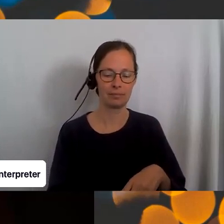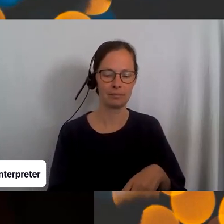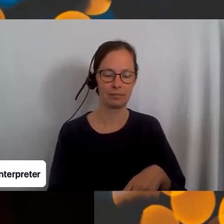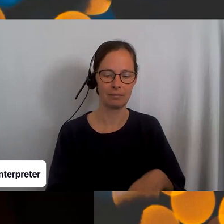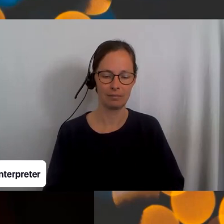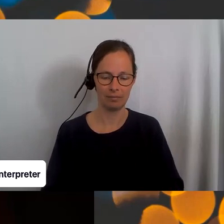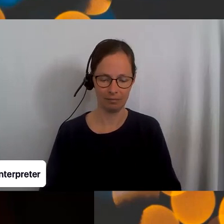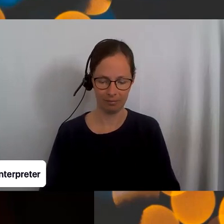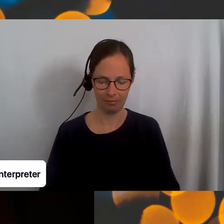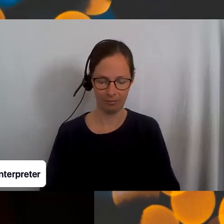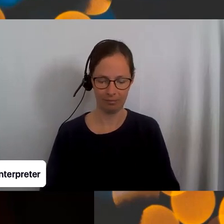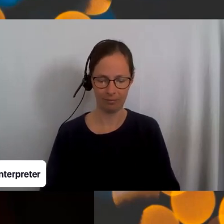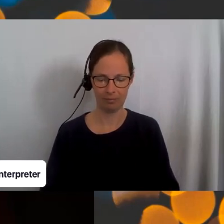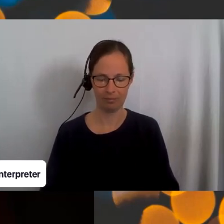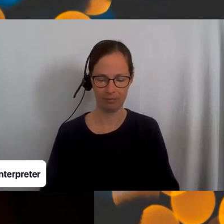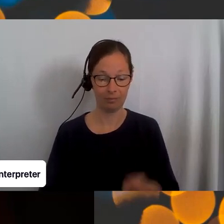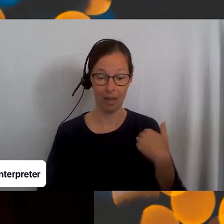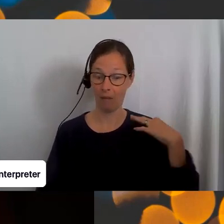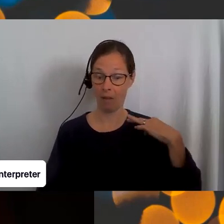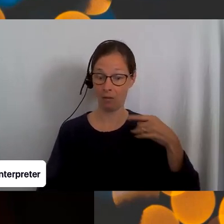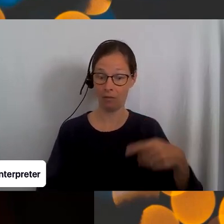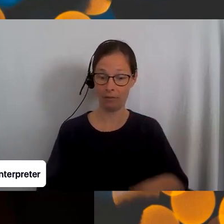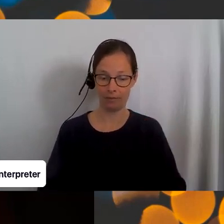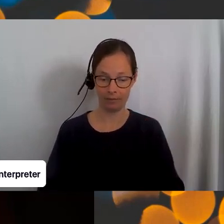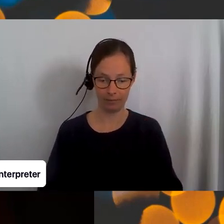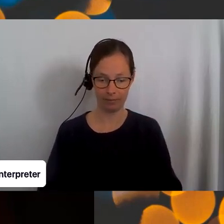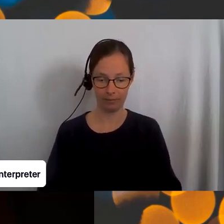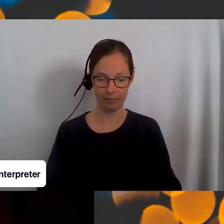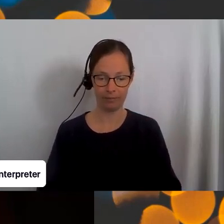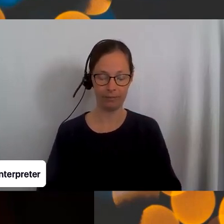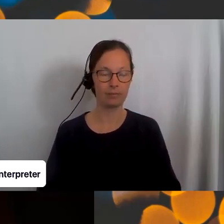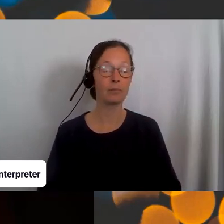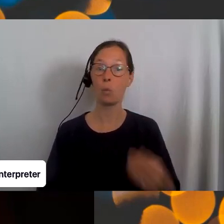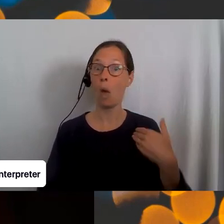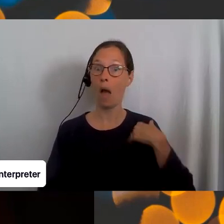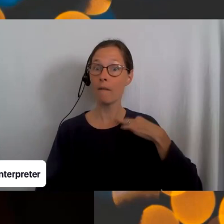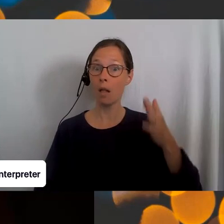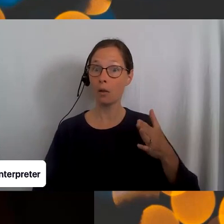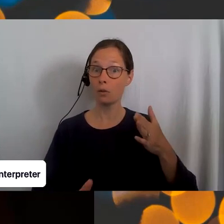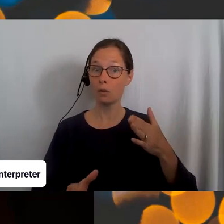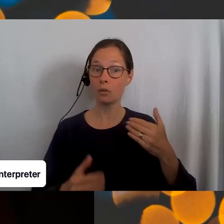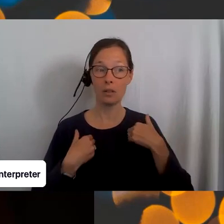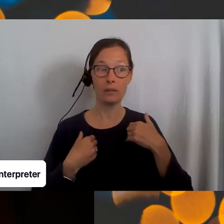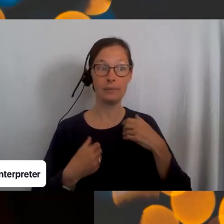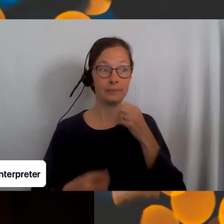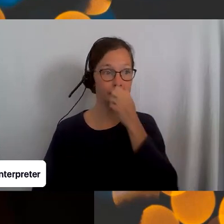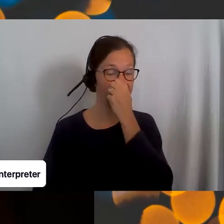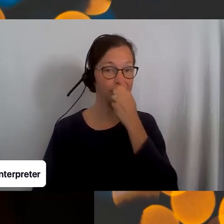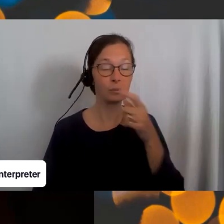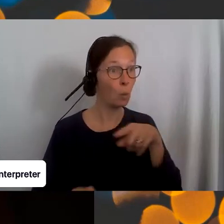We have raise your hand. Yes. Do we have a volunteer? What's that? Do we have a volunteer? I've done 6 Yes, of them. we do. Very